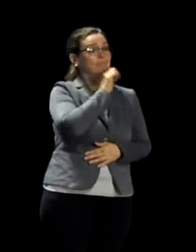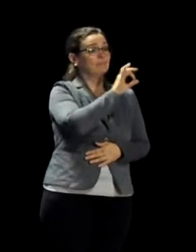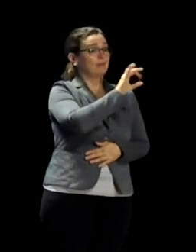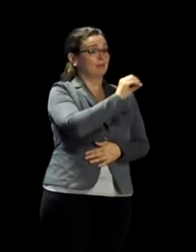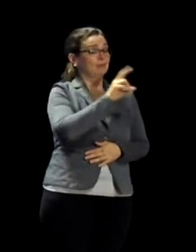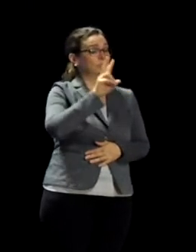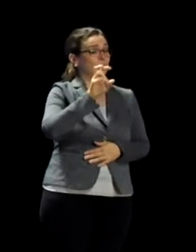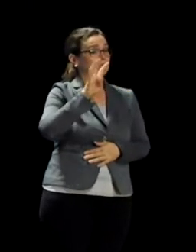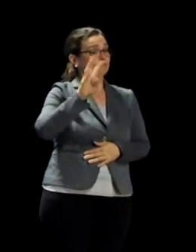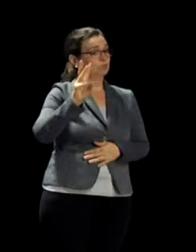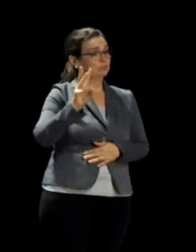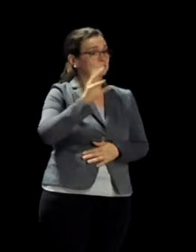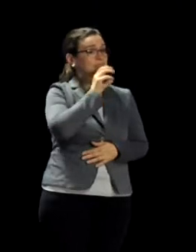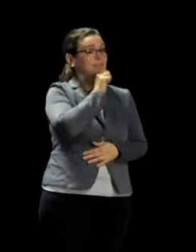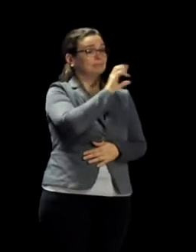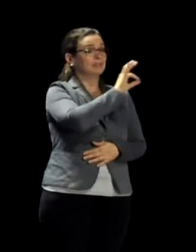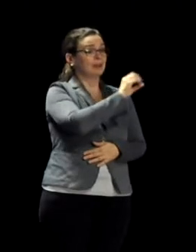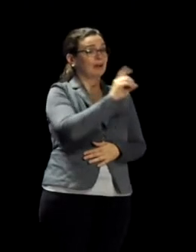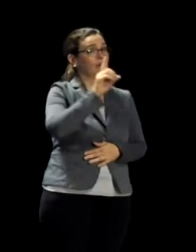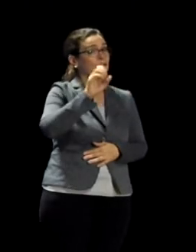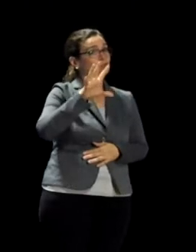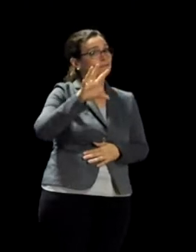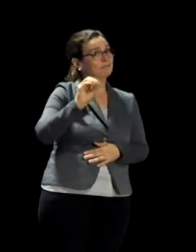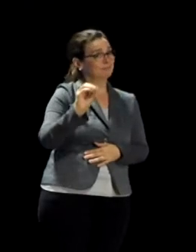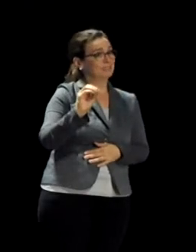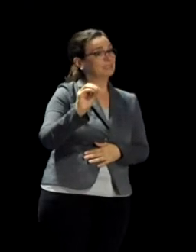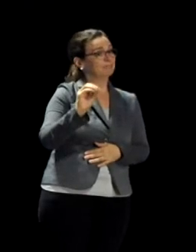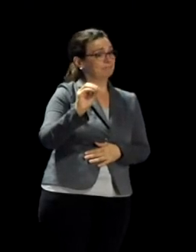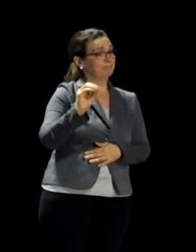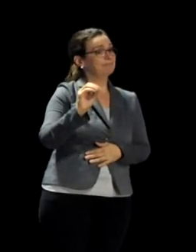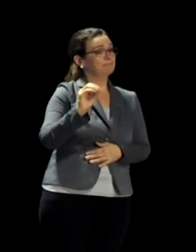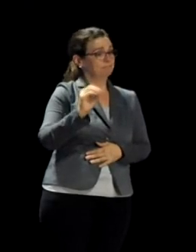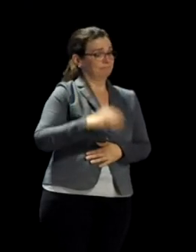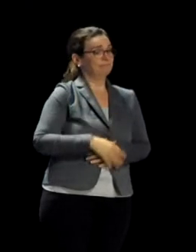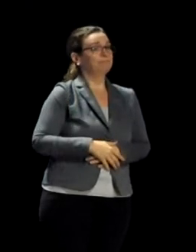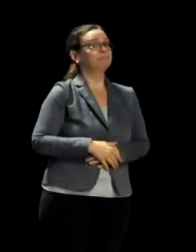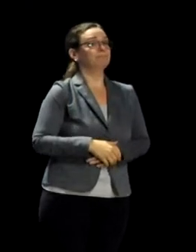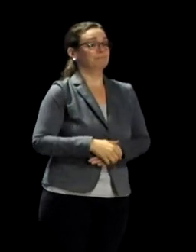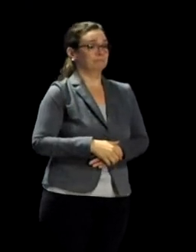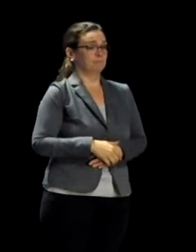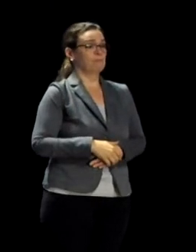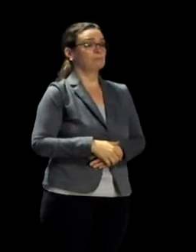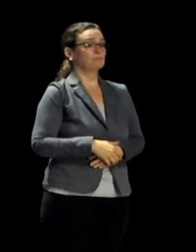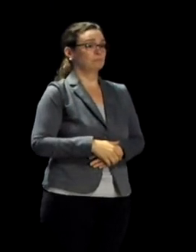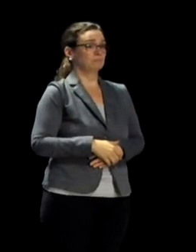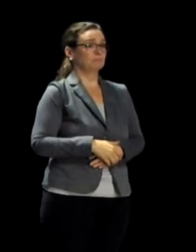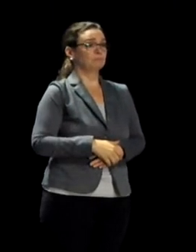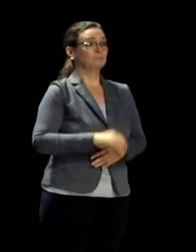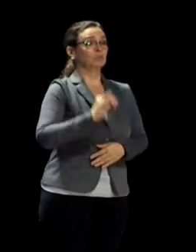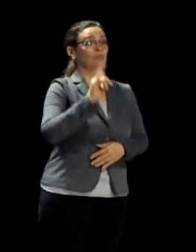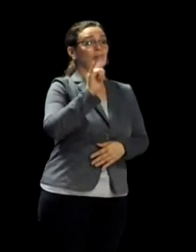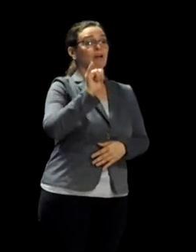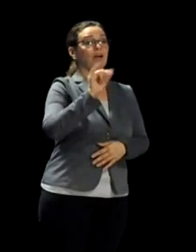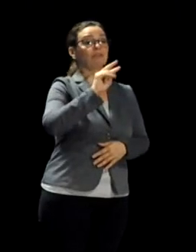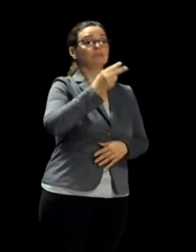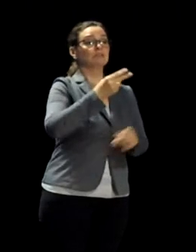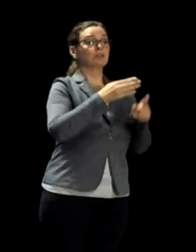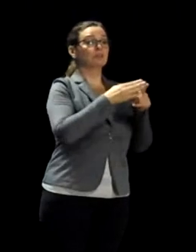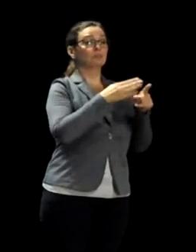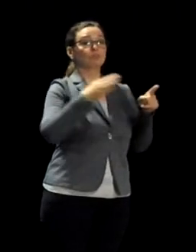their 90s. To look at some more data, from July 2nd through today, we've